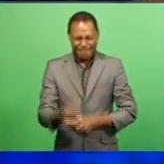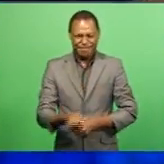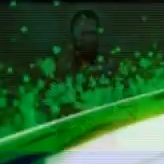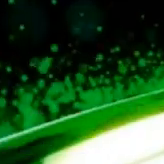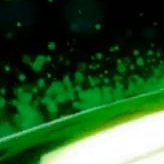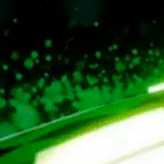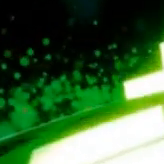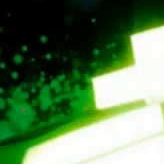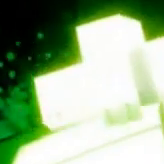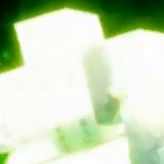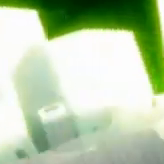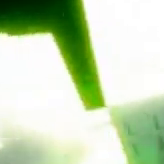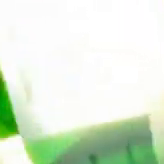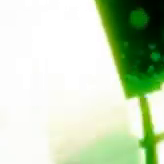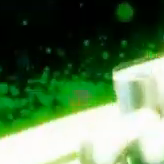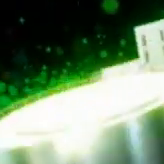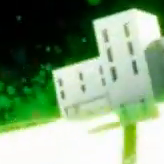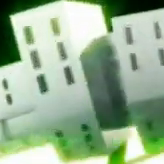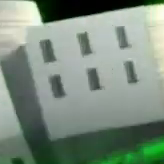reports.